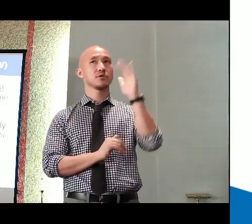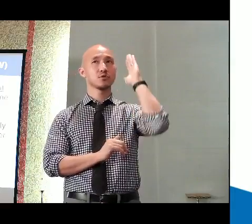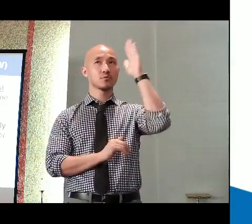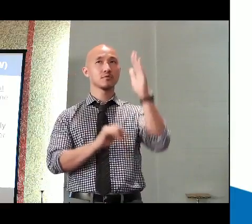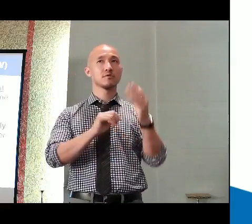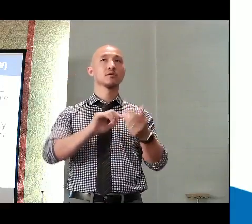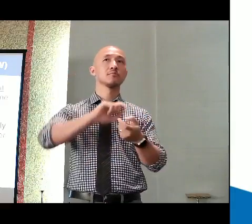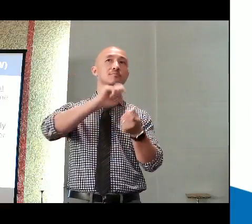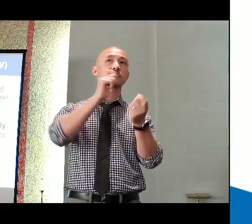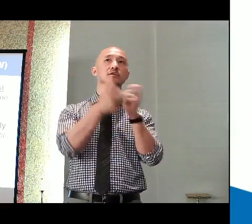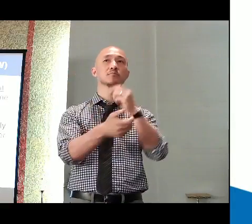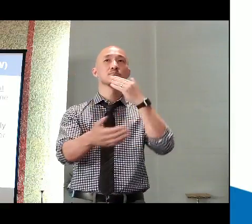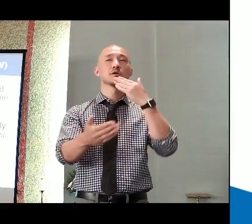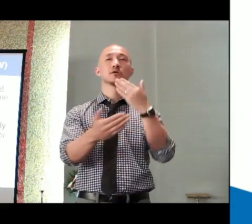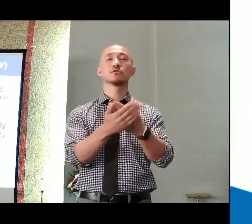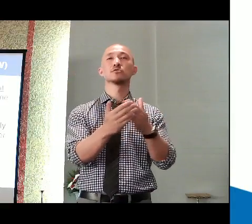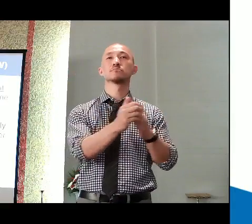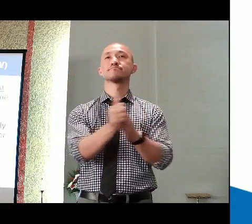married.